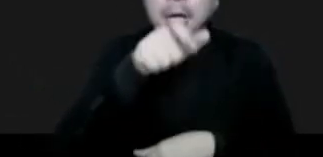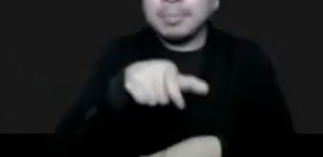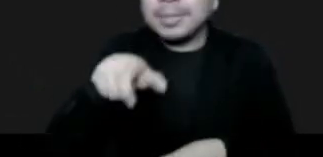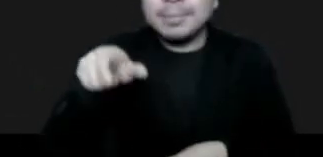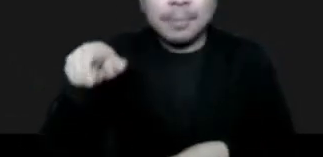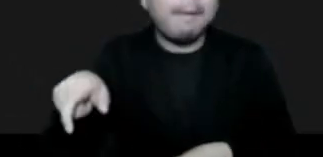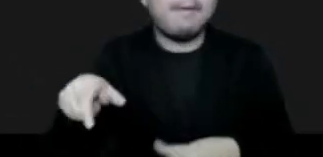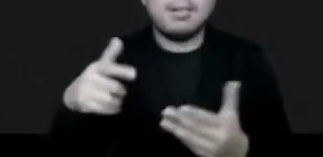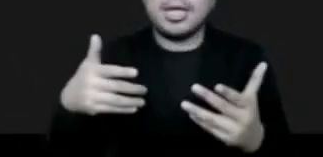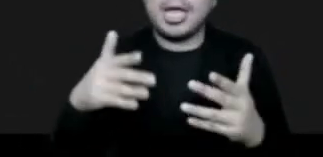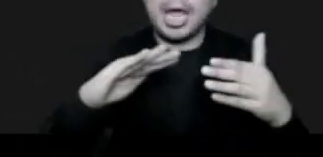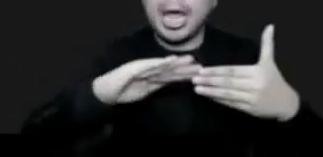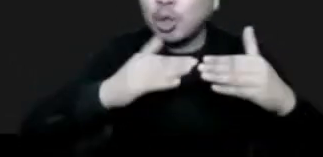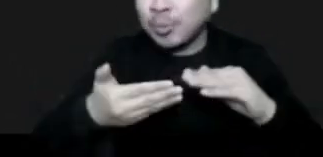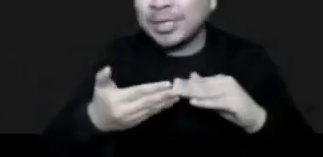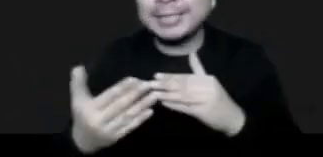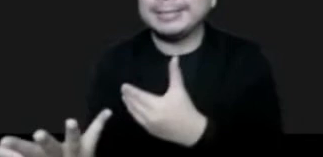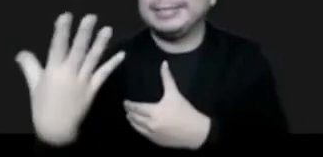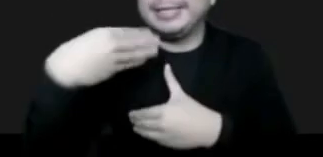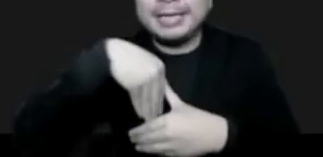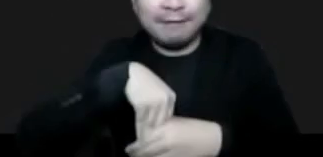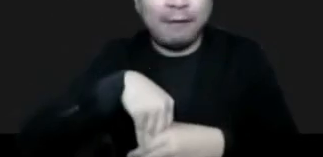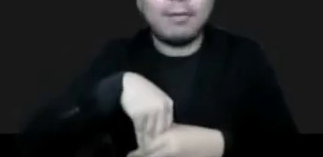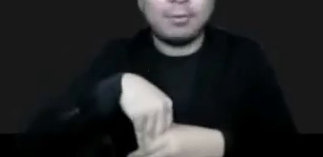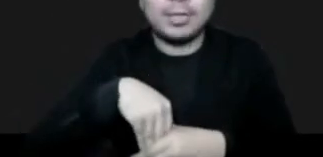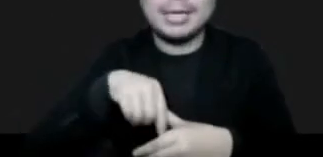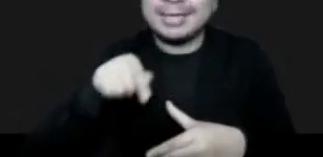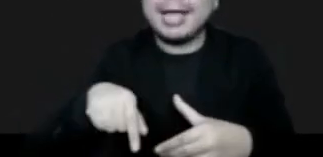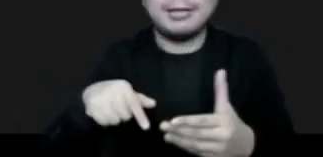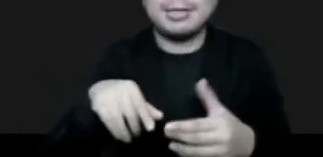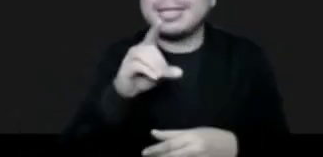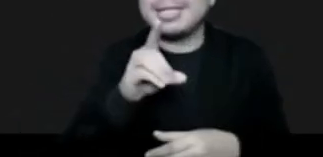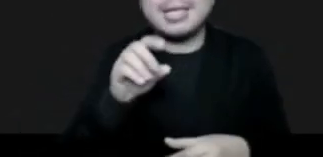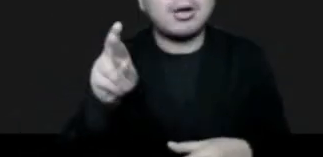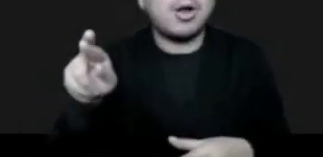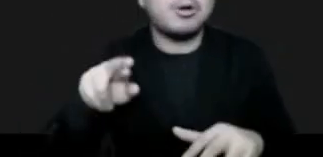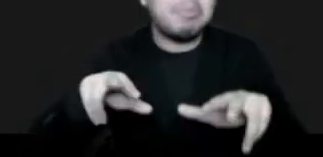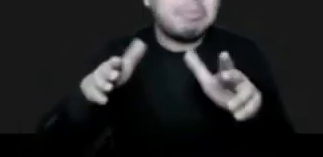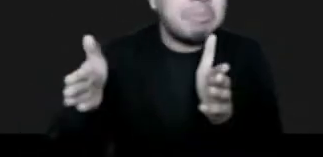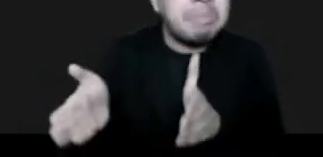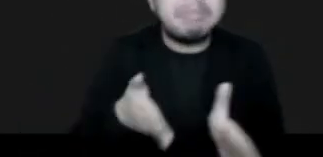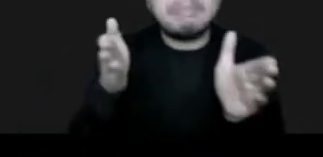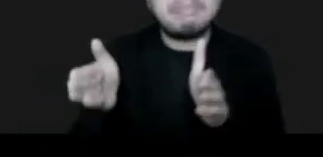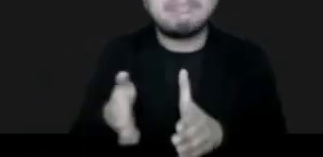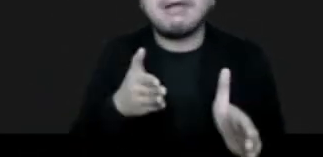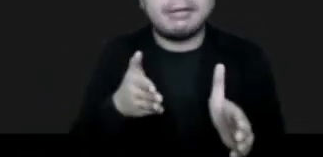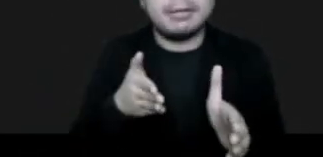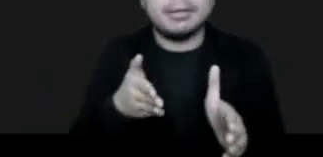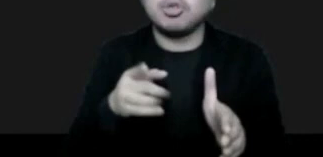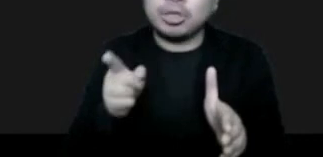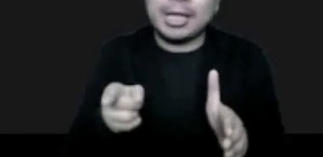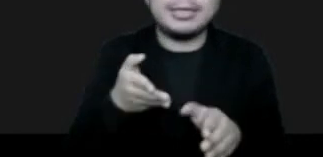any OPD into the whole DRR equation with the specialty on disability inclusion.